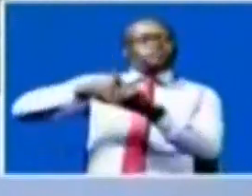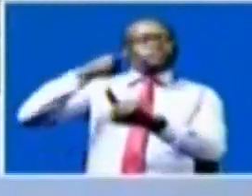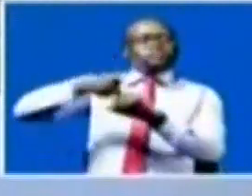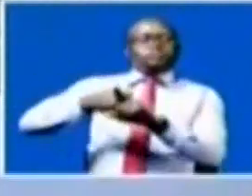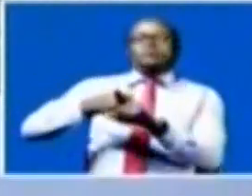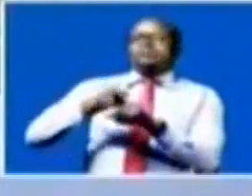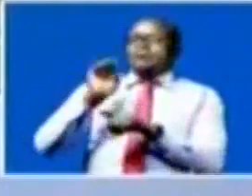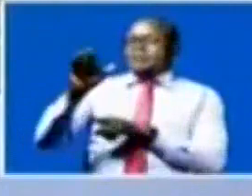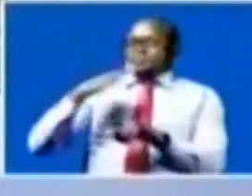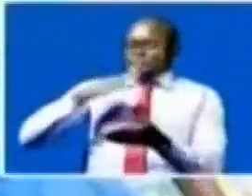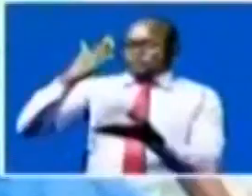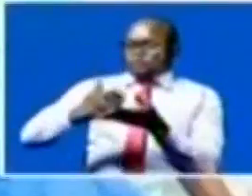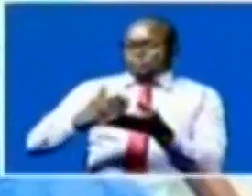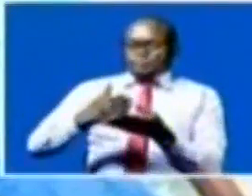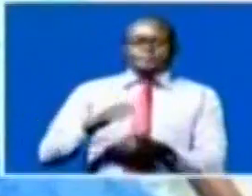a look.